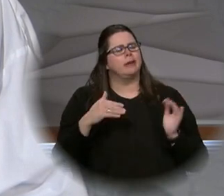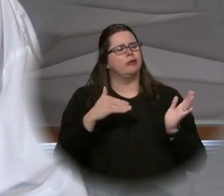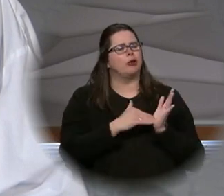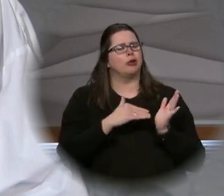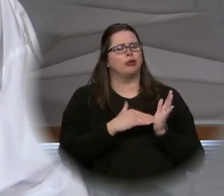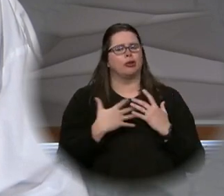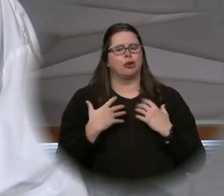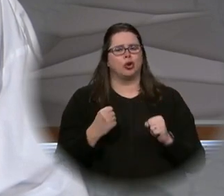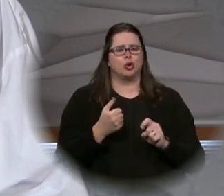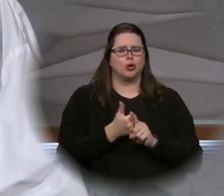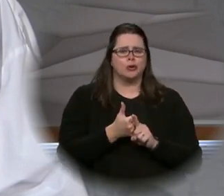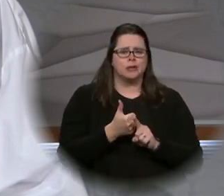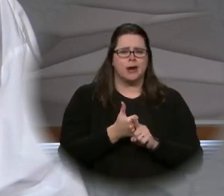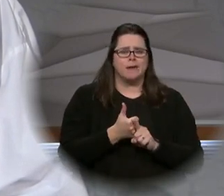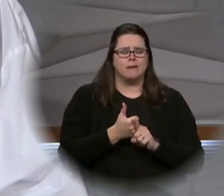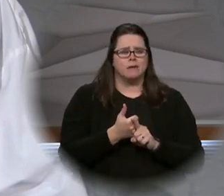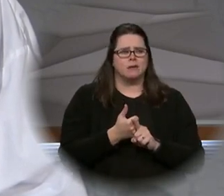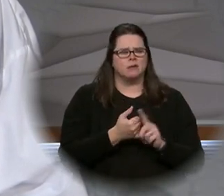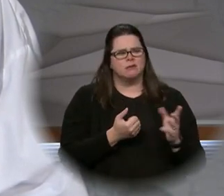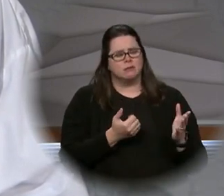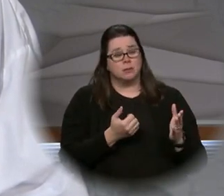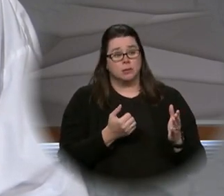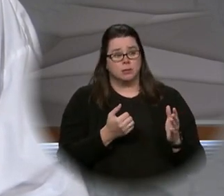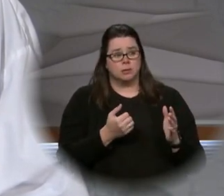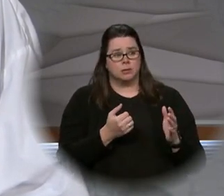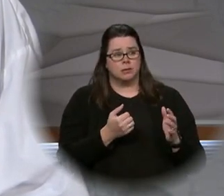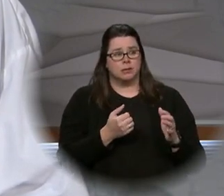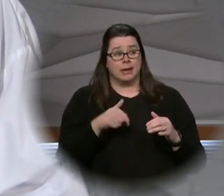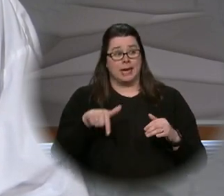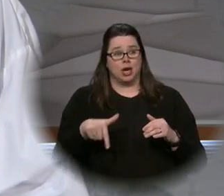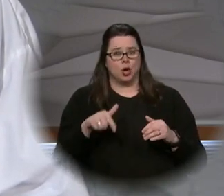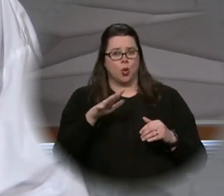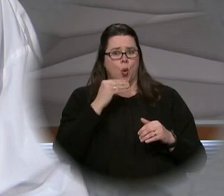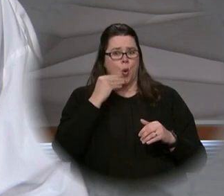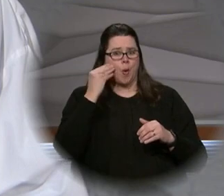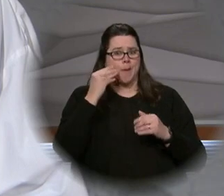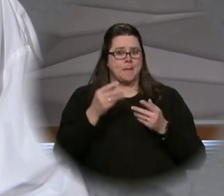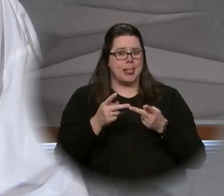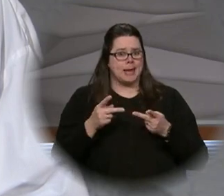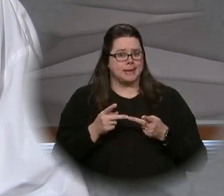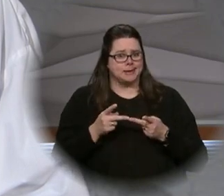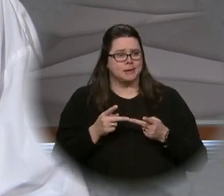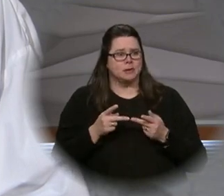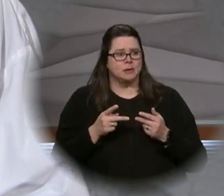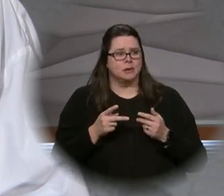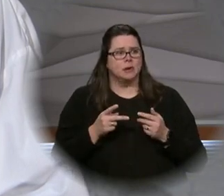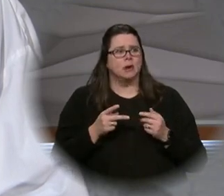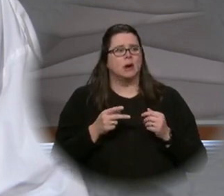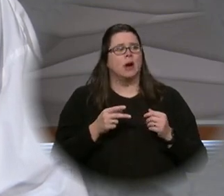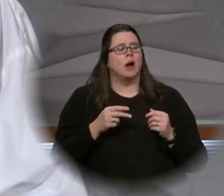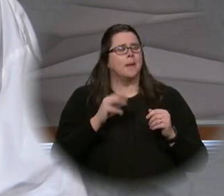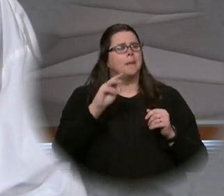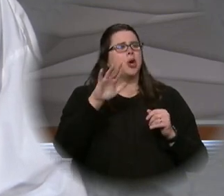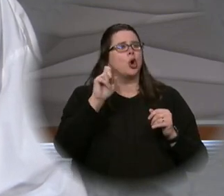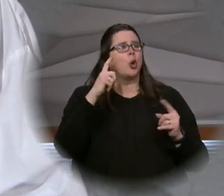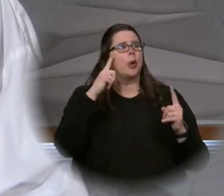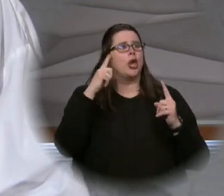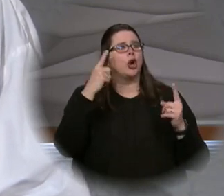yourself,' and say, 'Do here in your native place the things that we have heard were done in